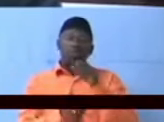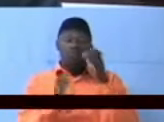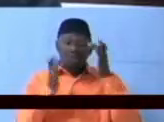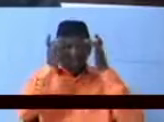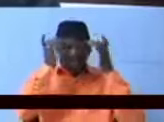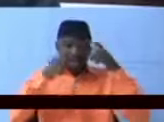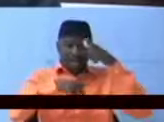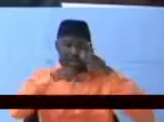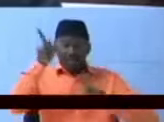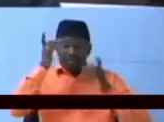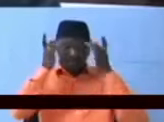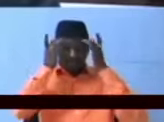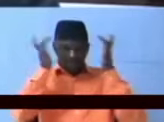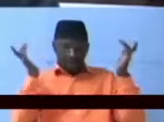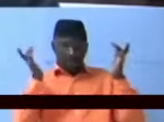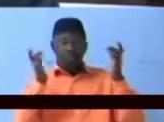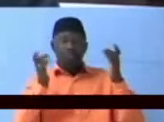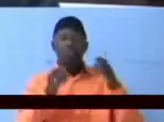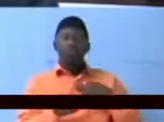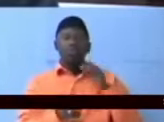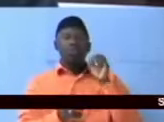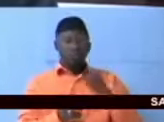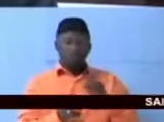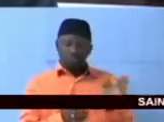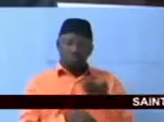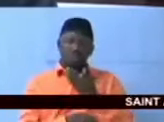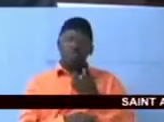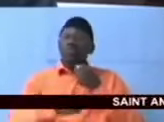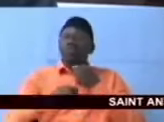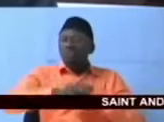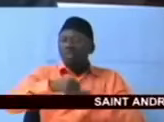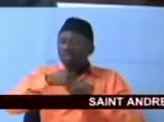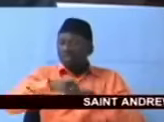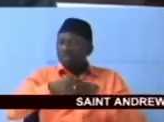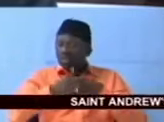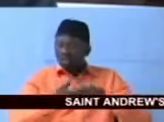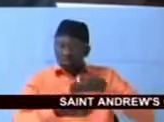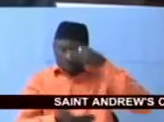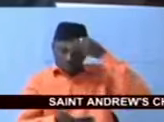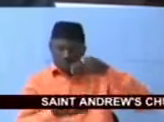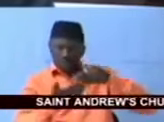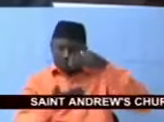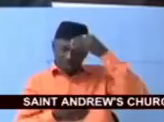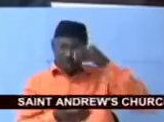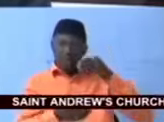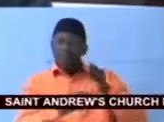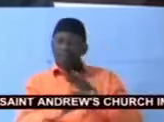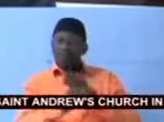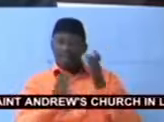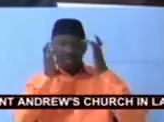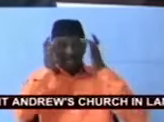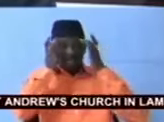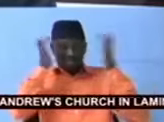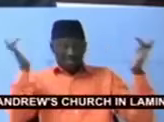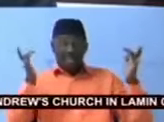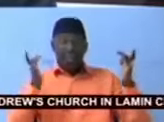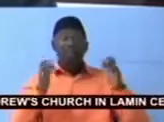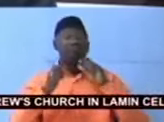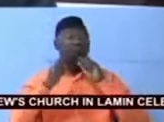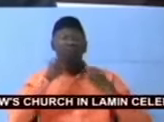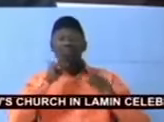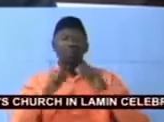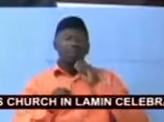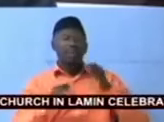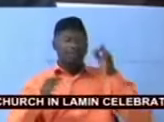are required to go under a training before as an experienced magistrate. Fok si nga am jang